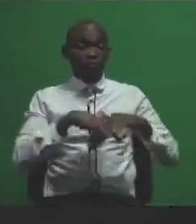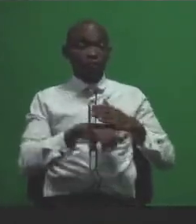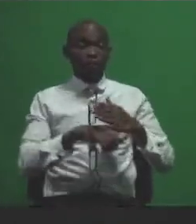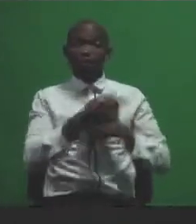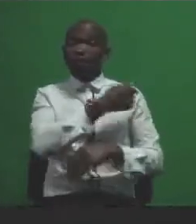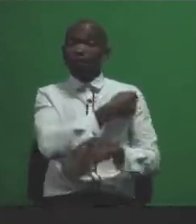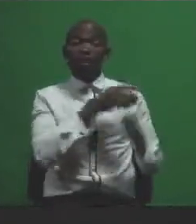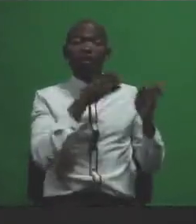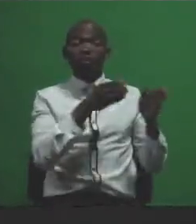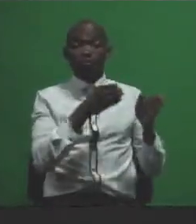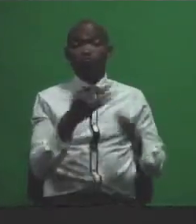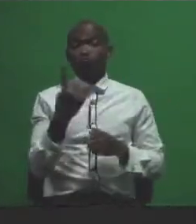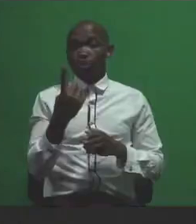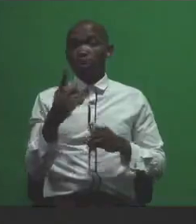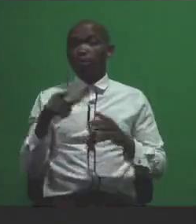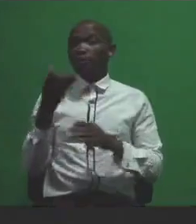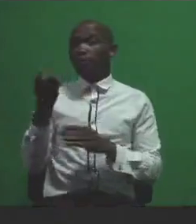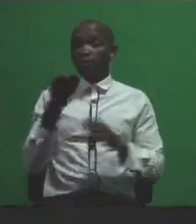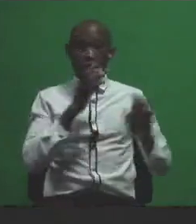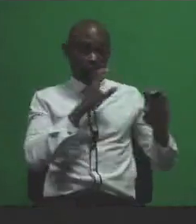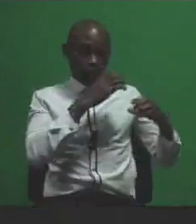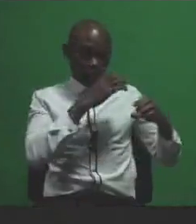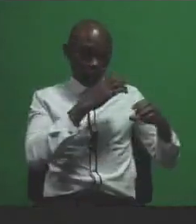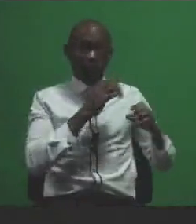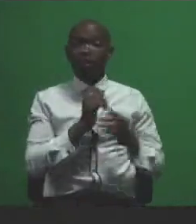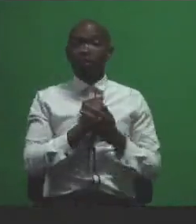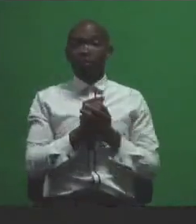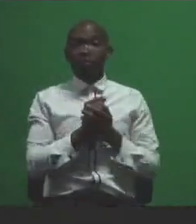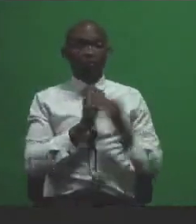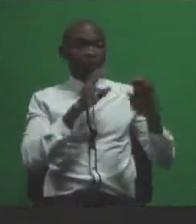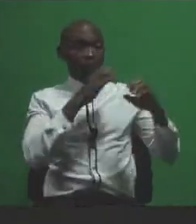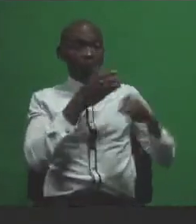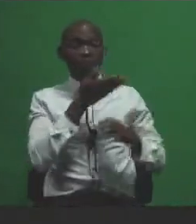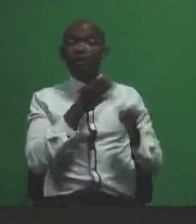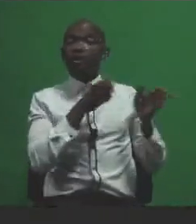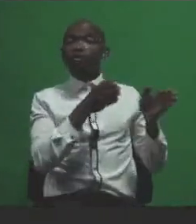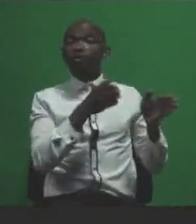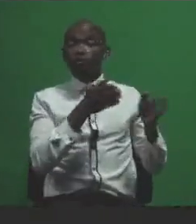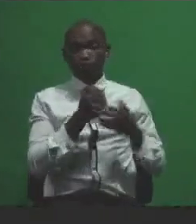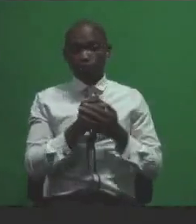laboratory, because even in hospital there are laboratories